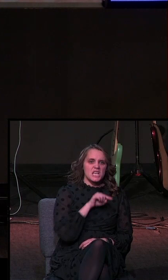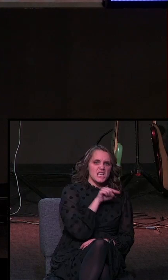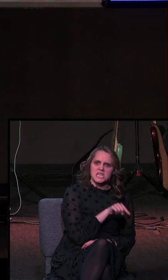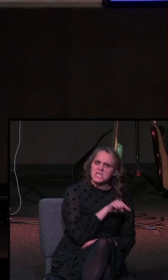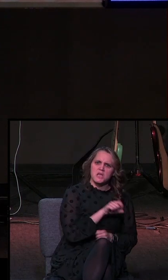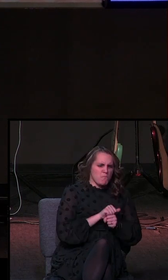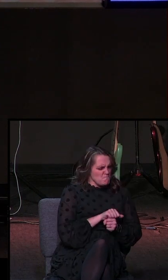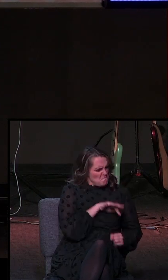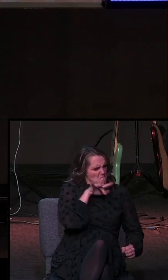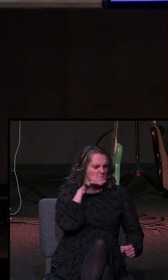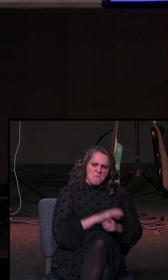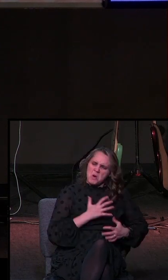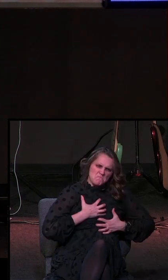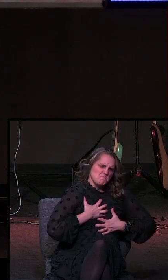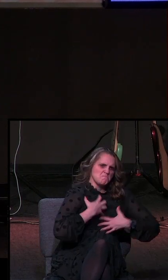He's outraged.